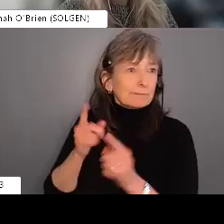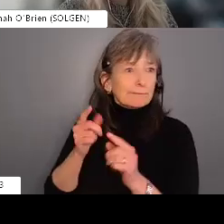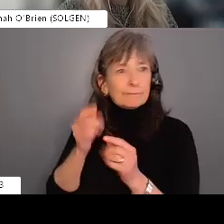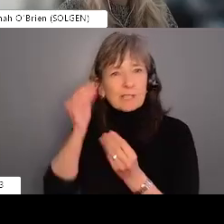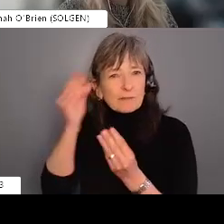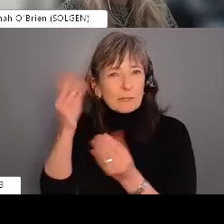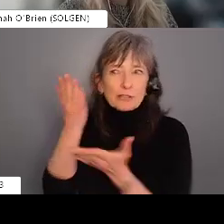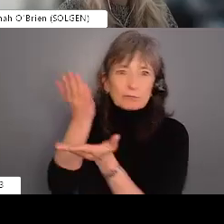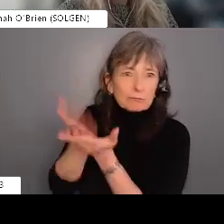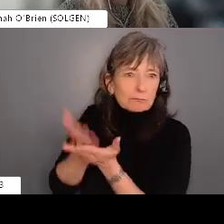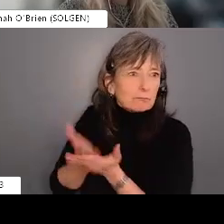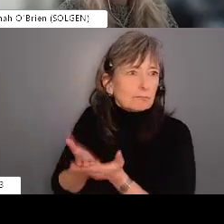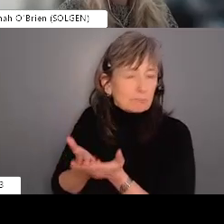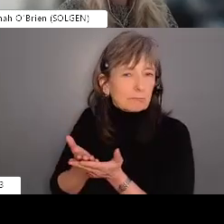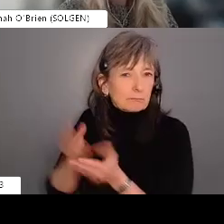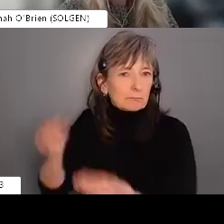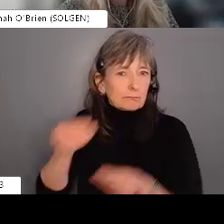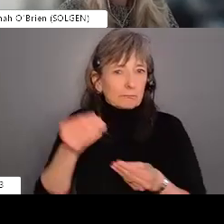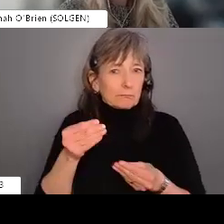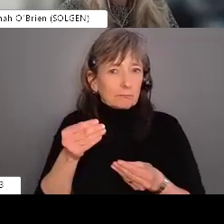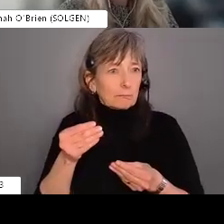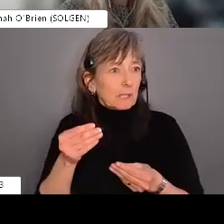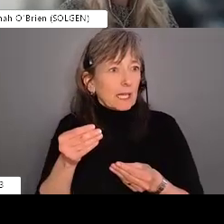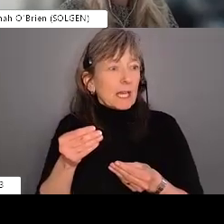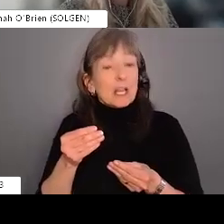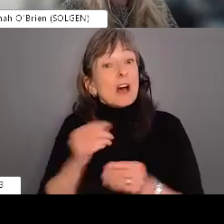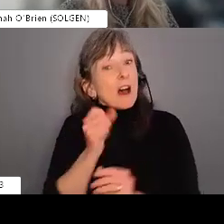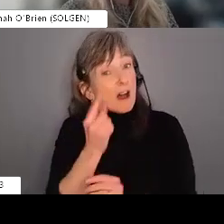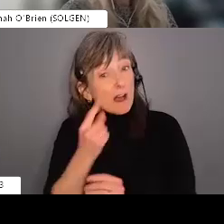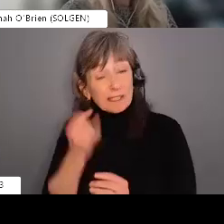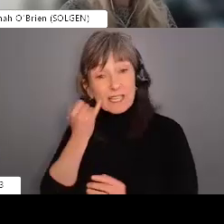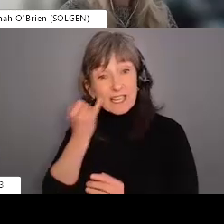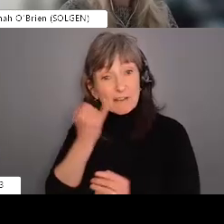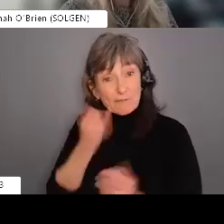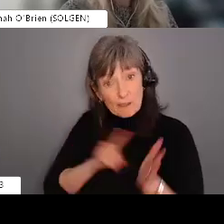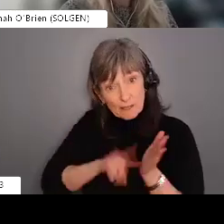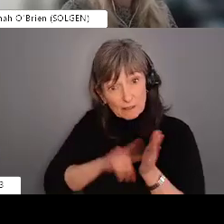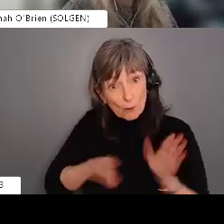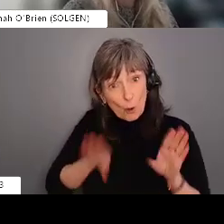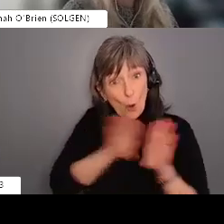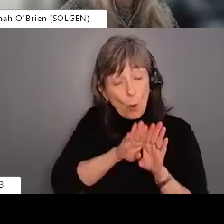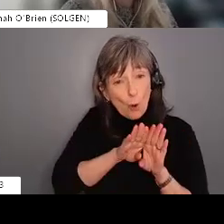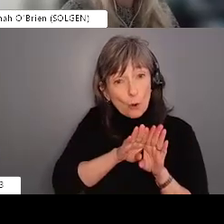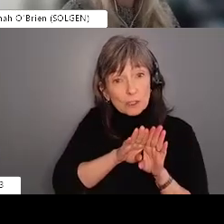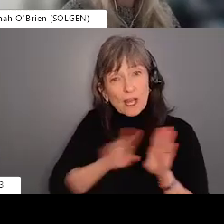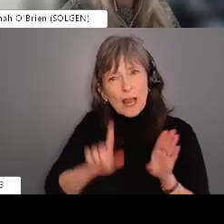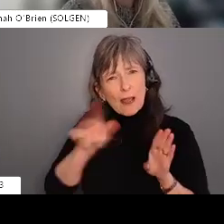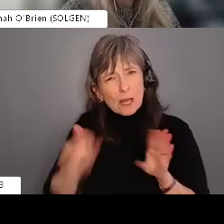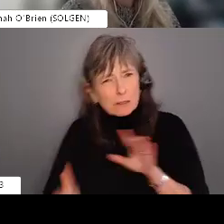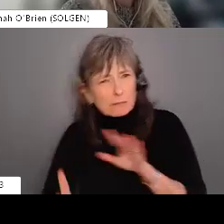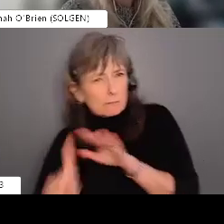information. They are not reopened. So the quality of the review is dependent on the quality of the